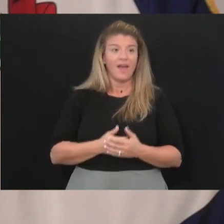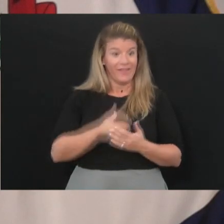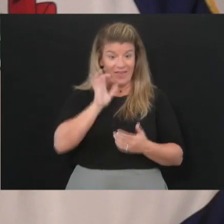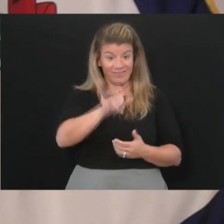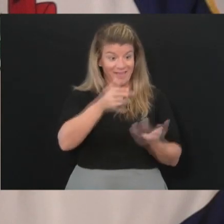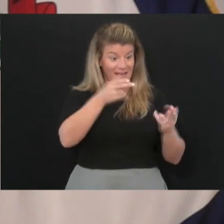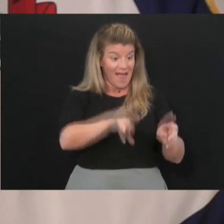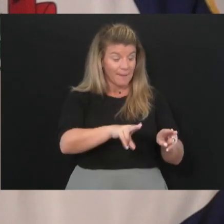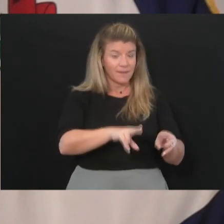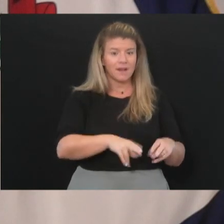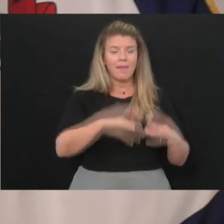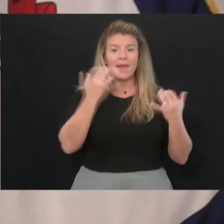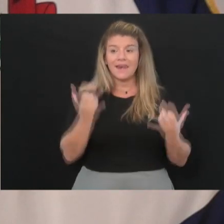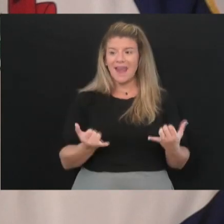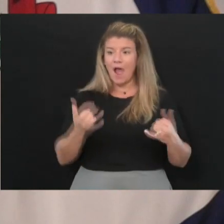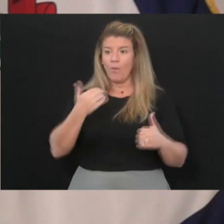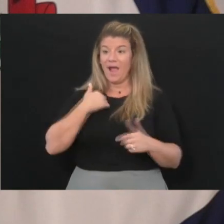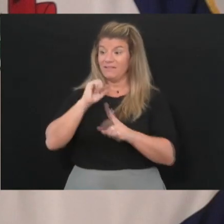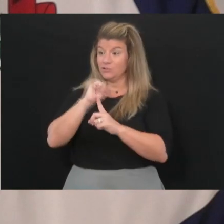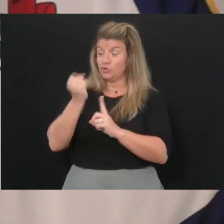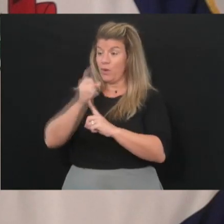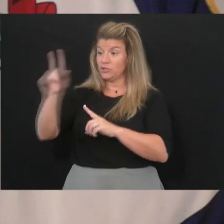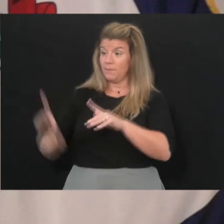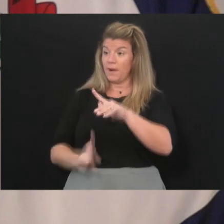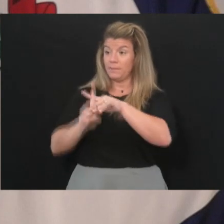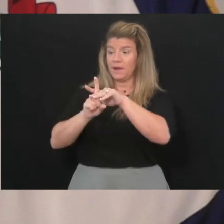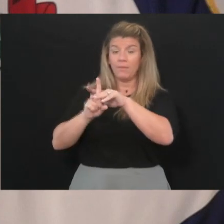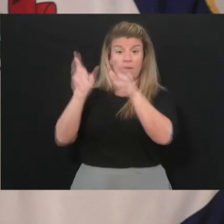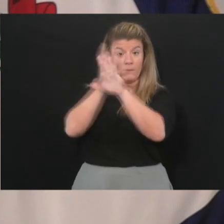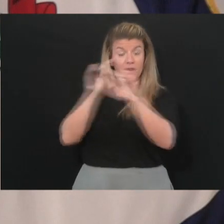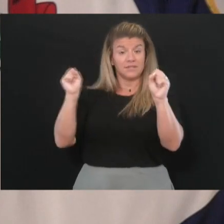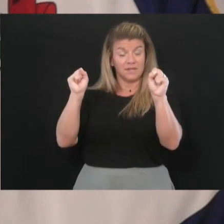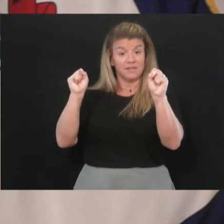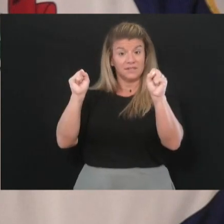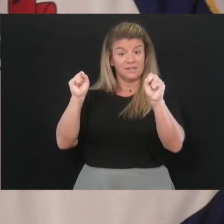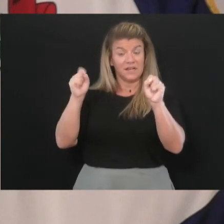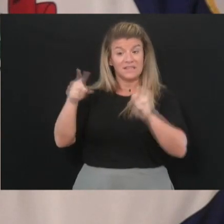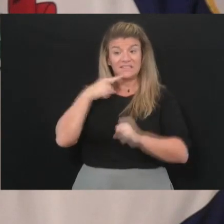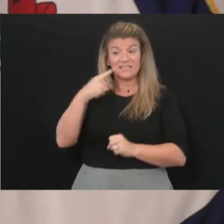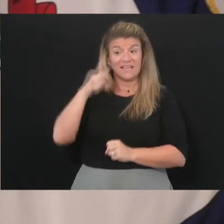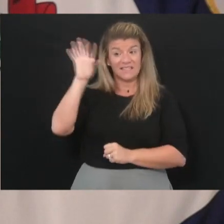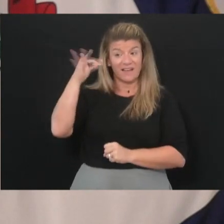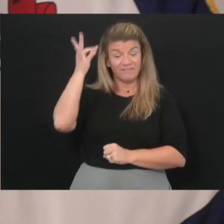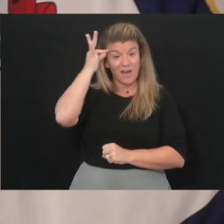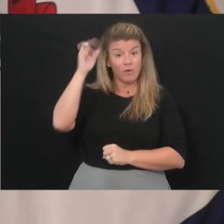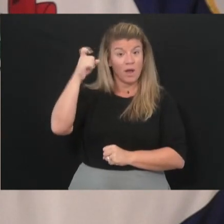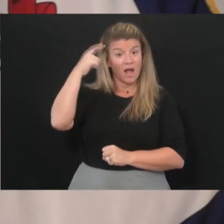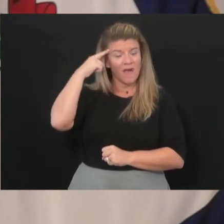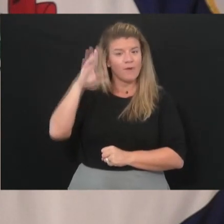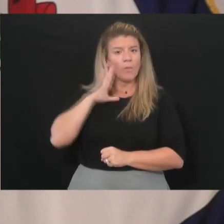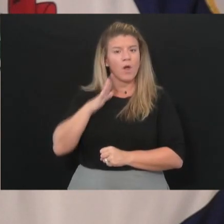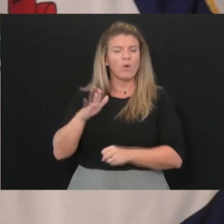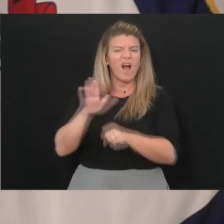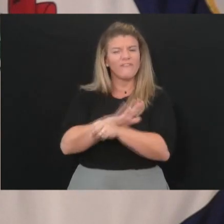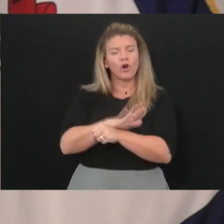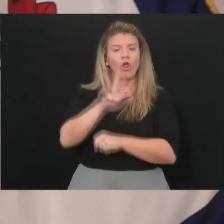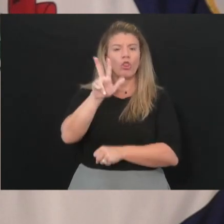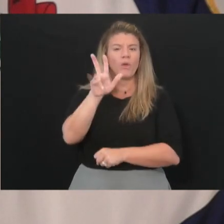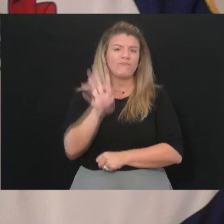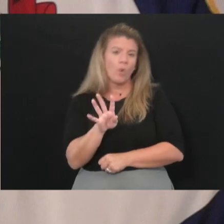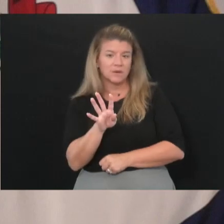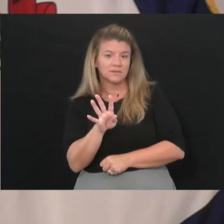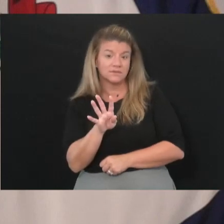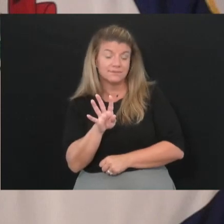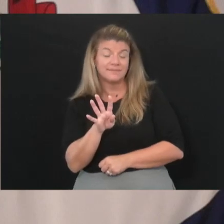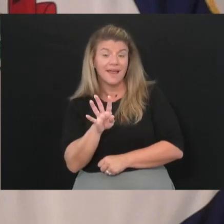got a situation that's confronting us right now where our president says the federal government's going to cover 3/4, and